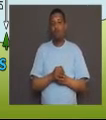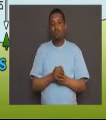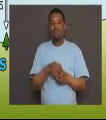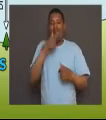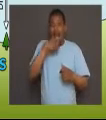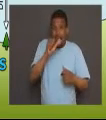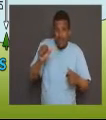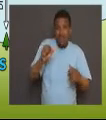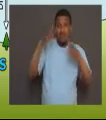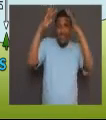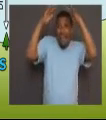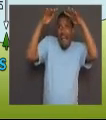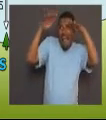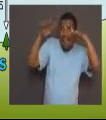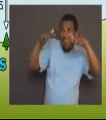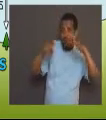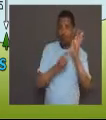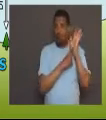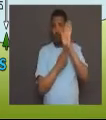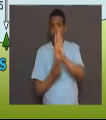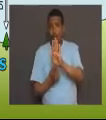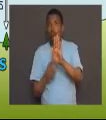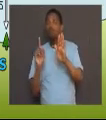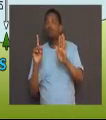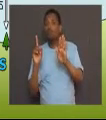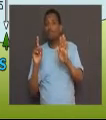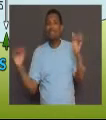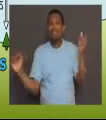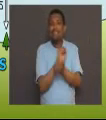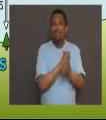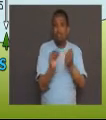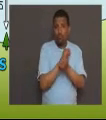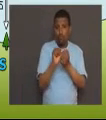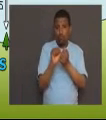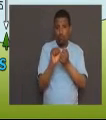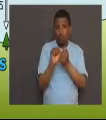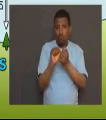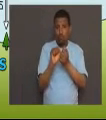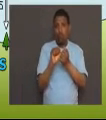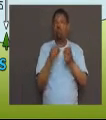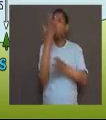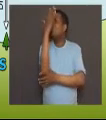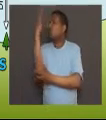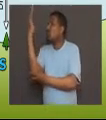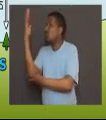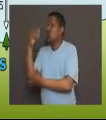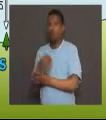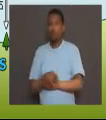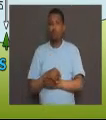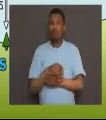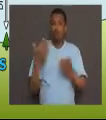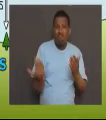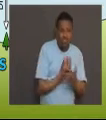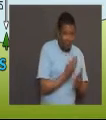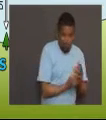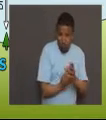Acid rain has been shown to have damaging effects on forests, fresh